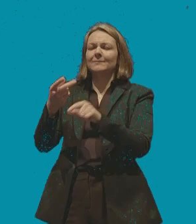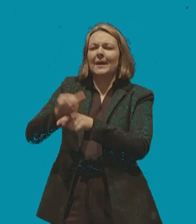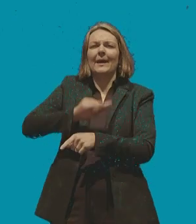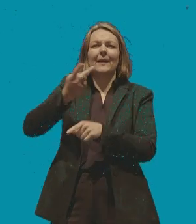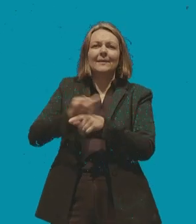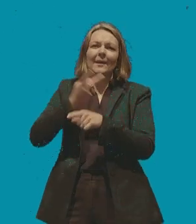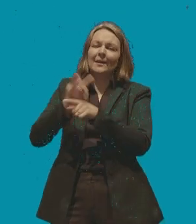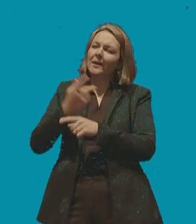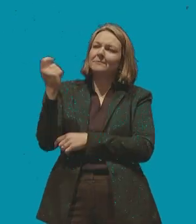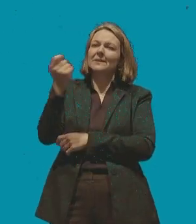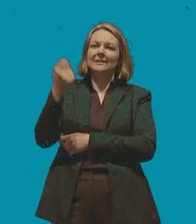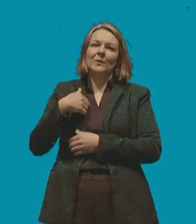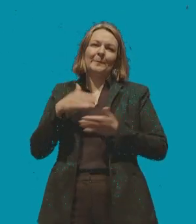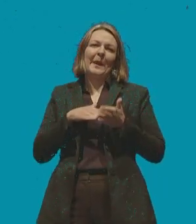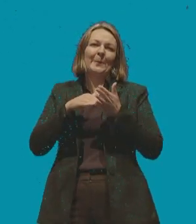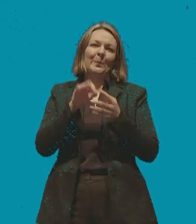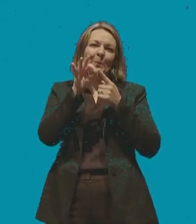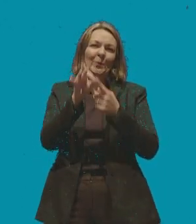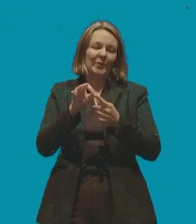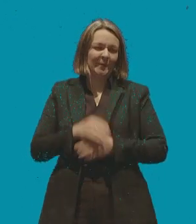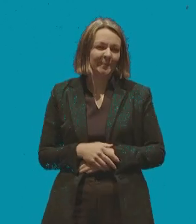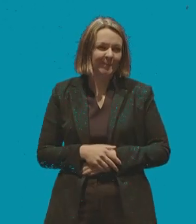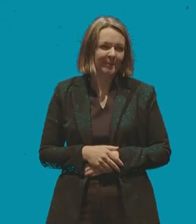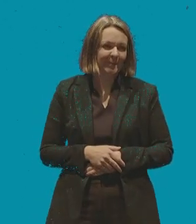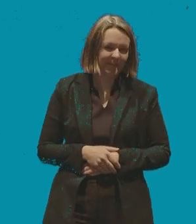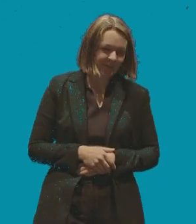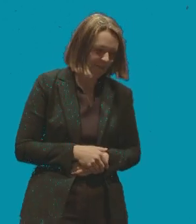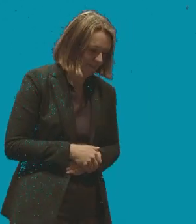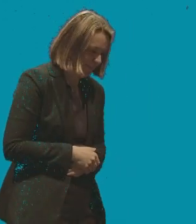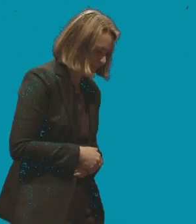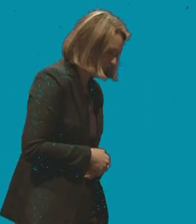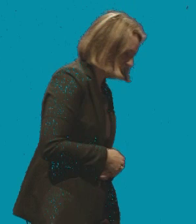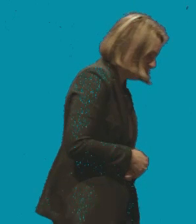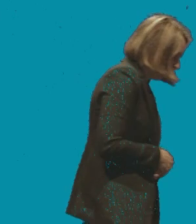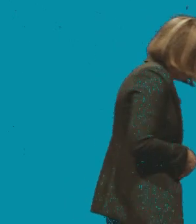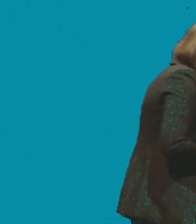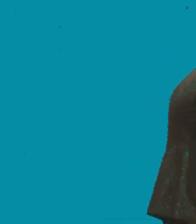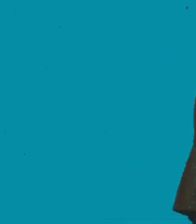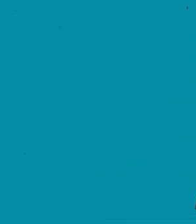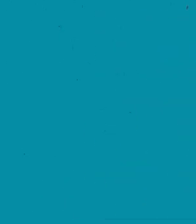comrades. I move my address. Thank you, Acting President.